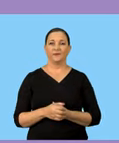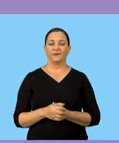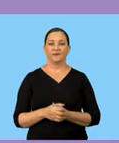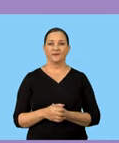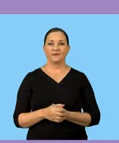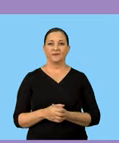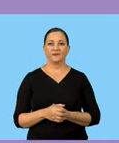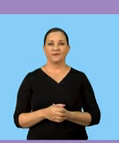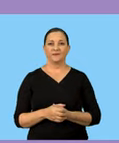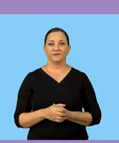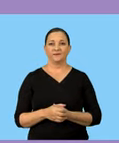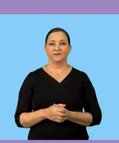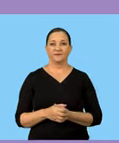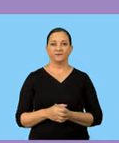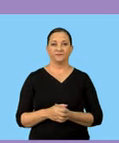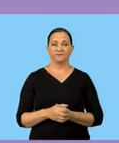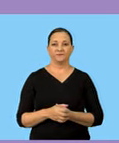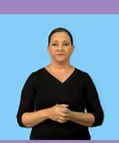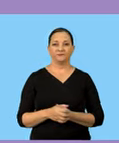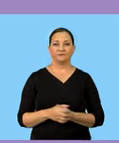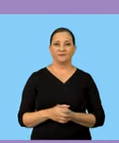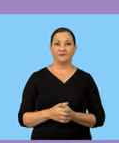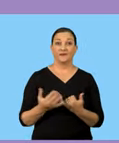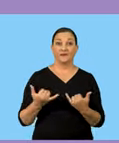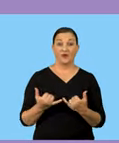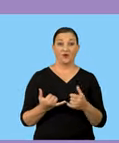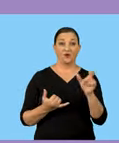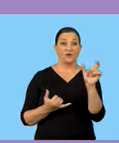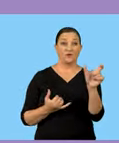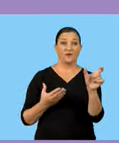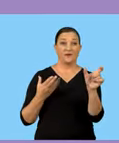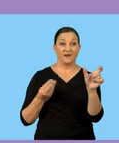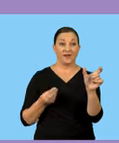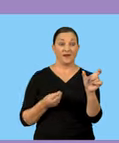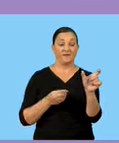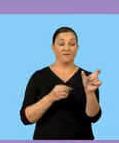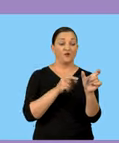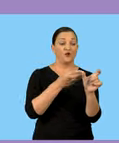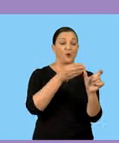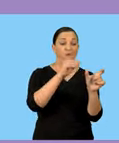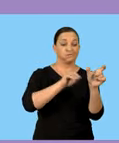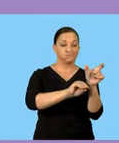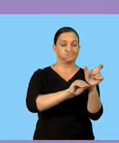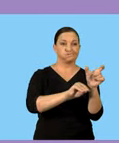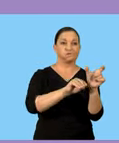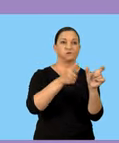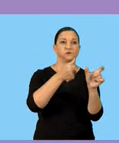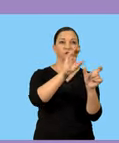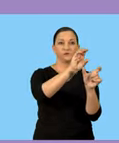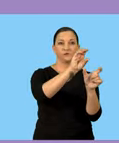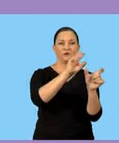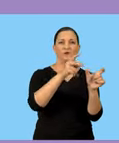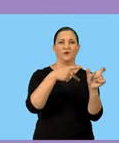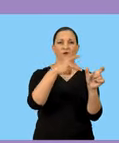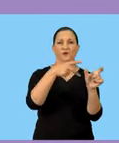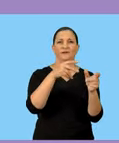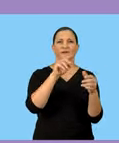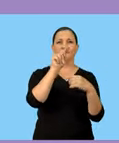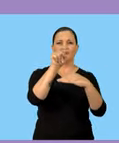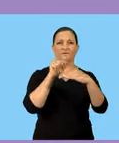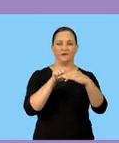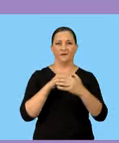Let's look at the next one. We are now here dividing a monomial with a constant. Now when we are dividing a